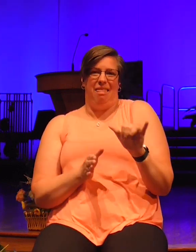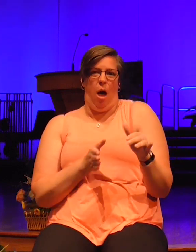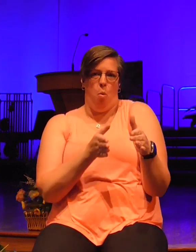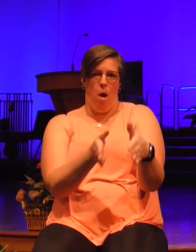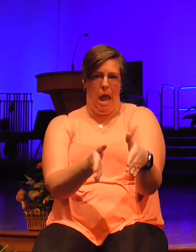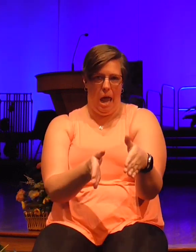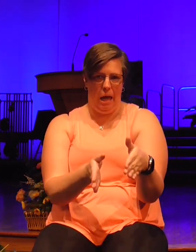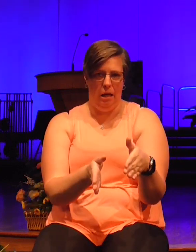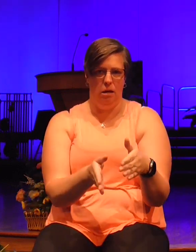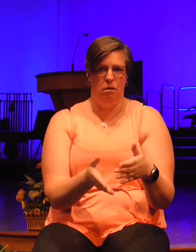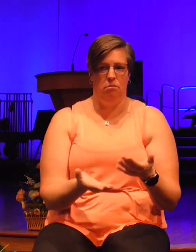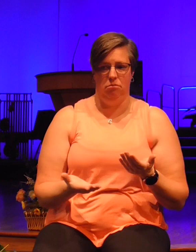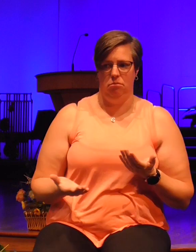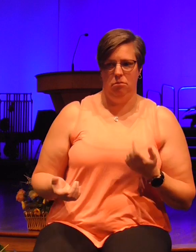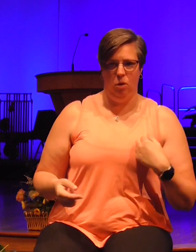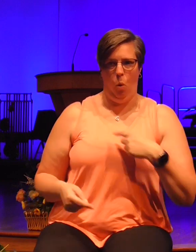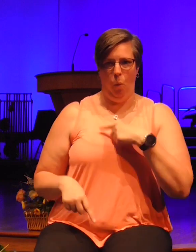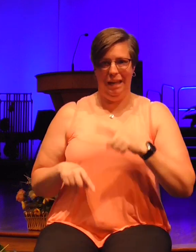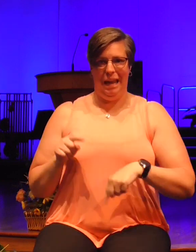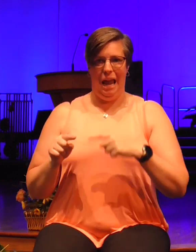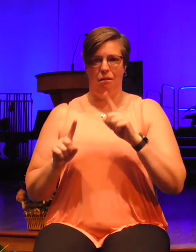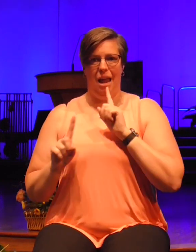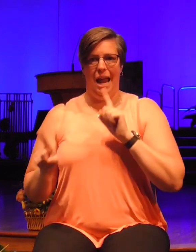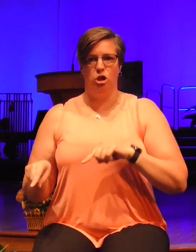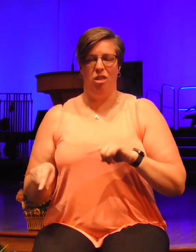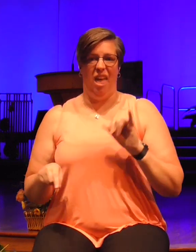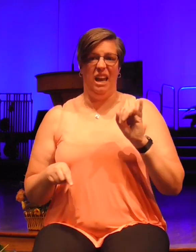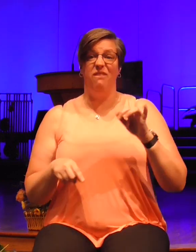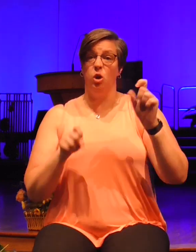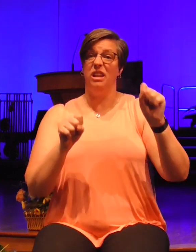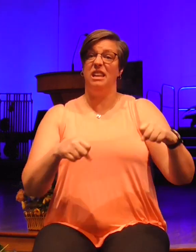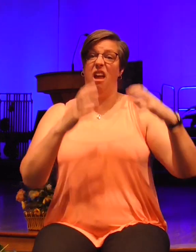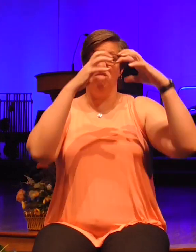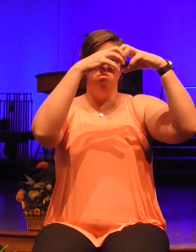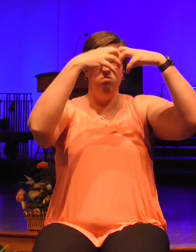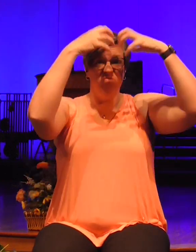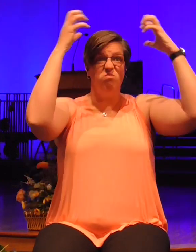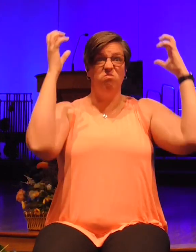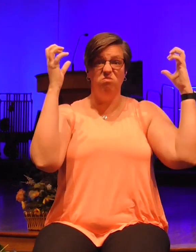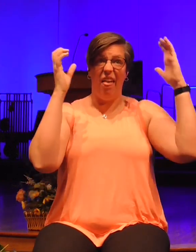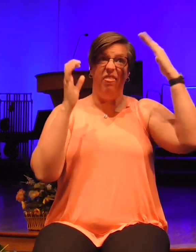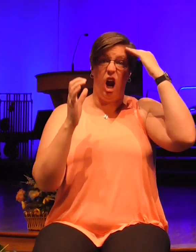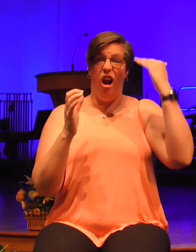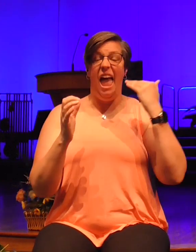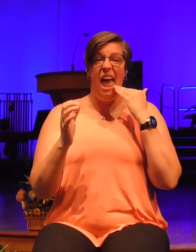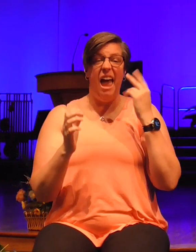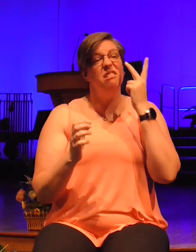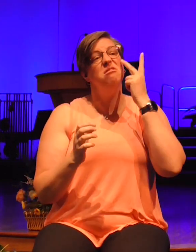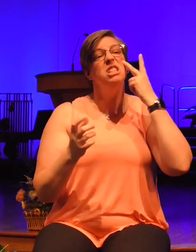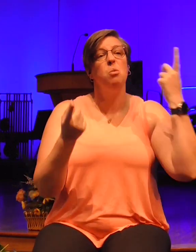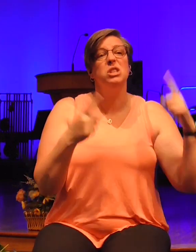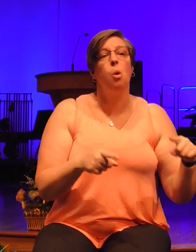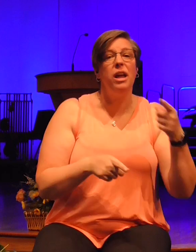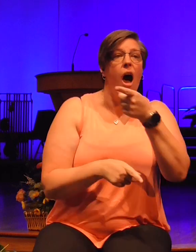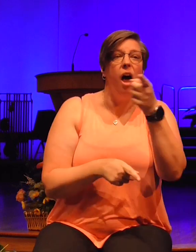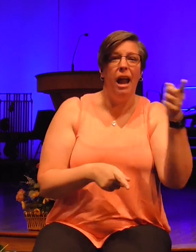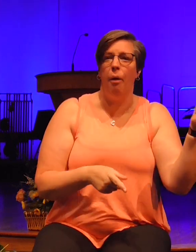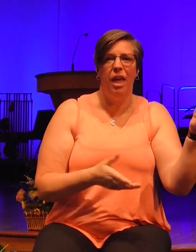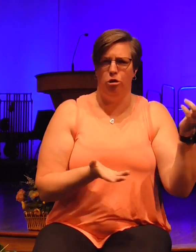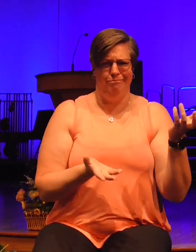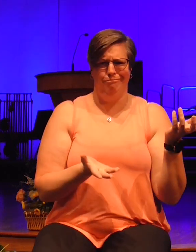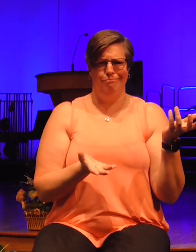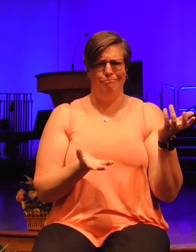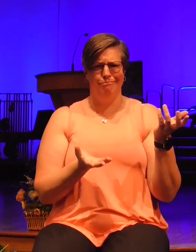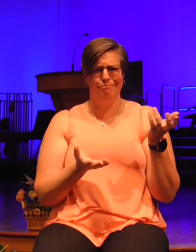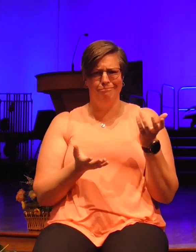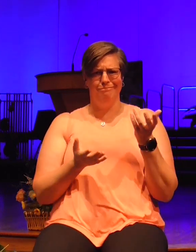Unanswerable question unless you can get inside their head. You can't know for sure. And so that makes us stuck too, because we're